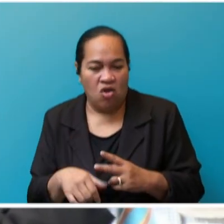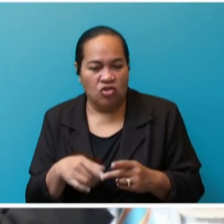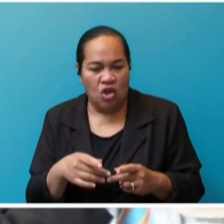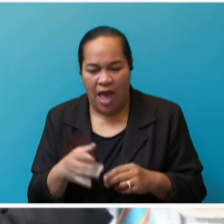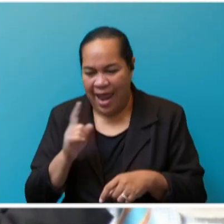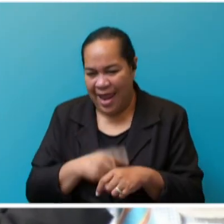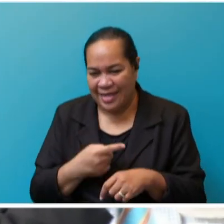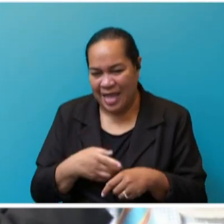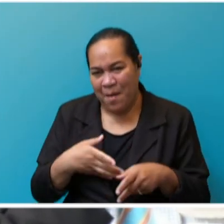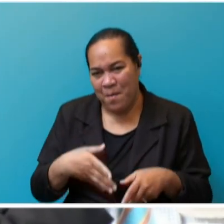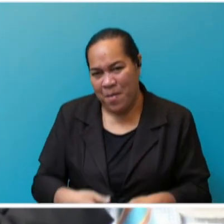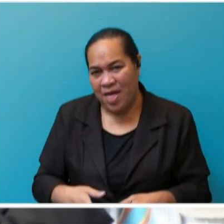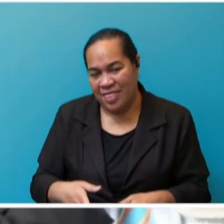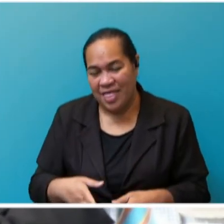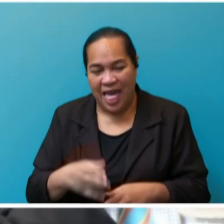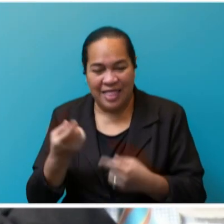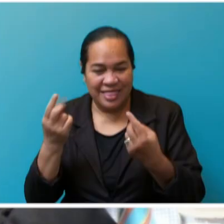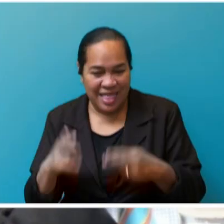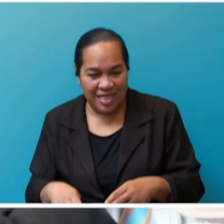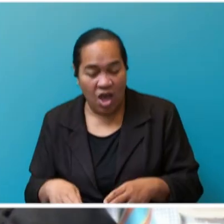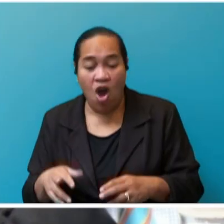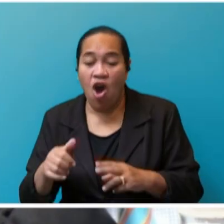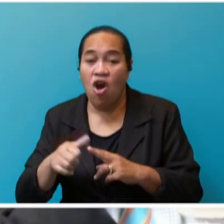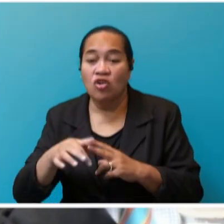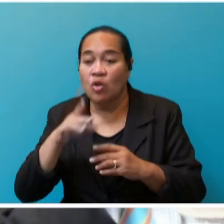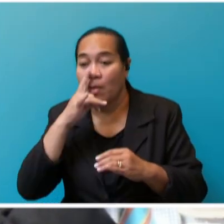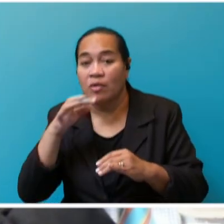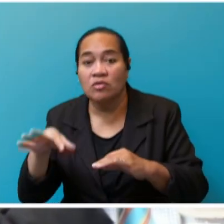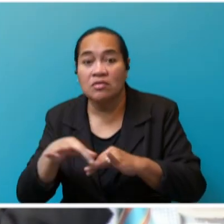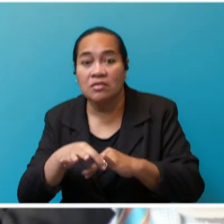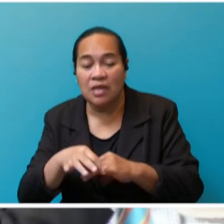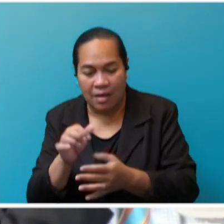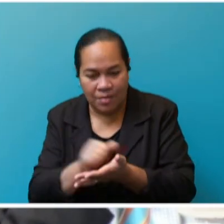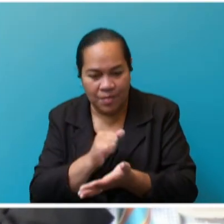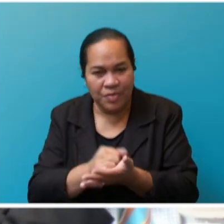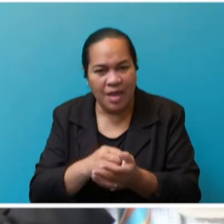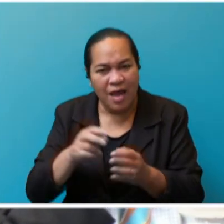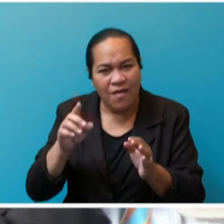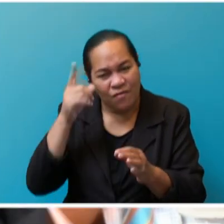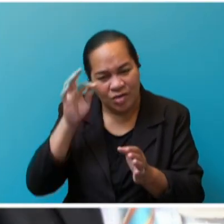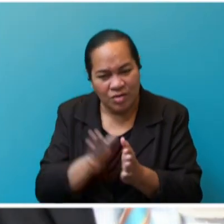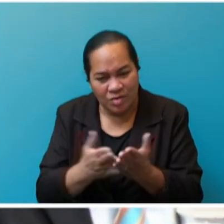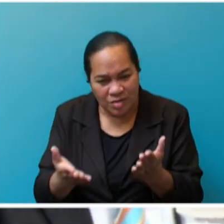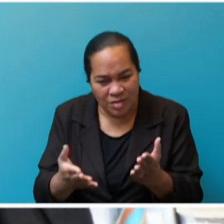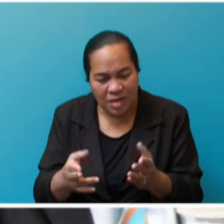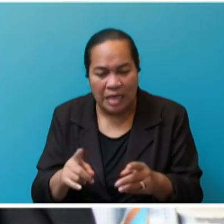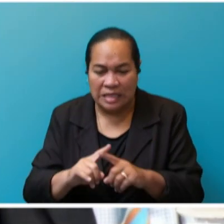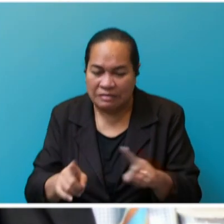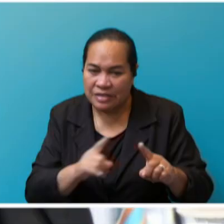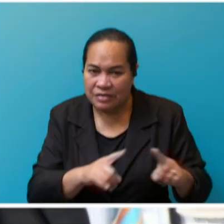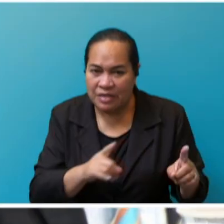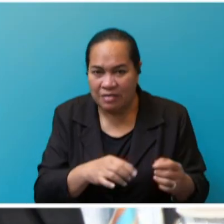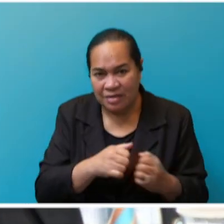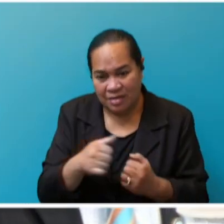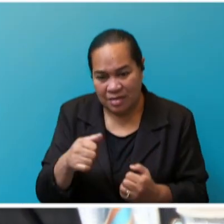deaths, conducting court marriages, printing of Volunteer certificates, title searches, trust registrations,